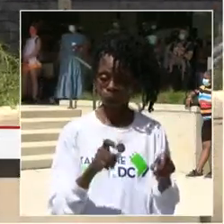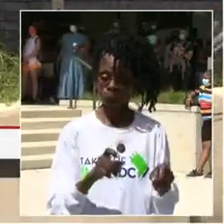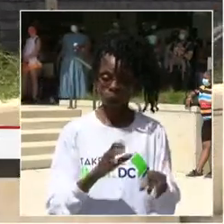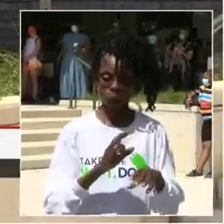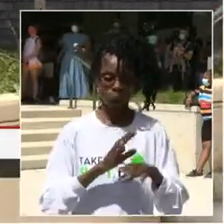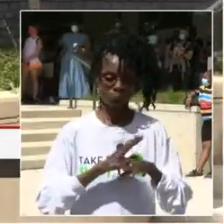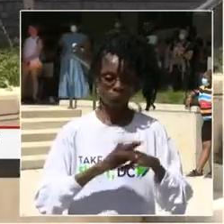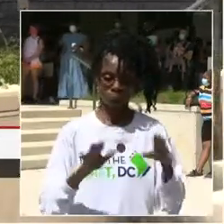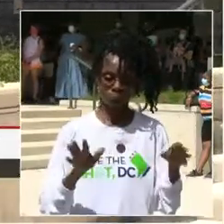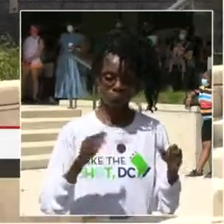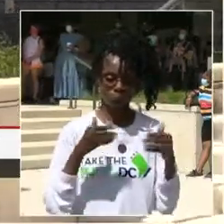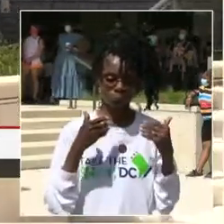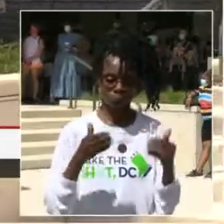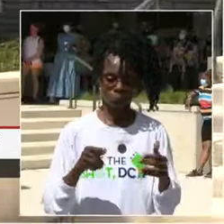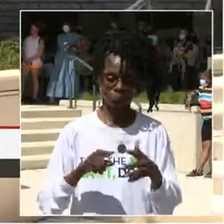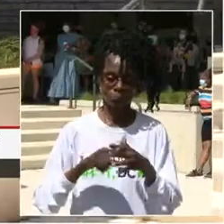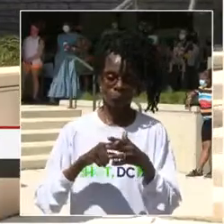then